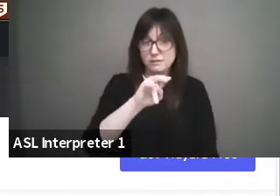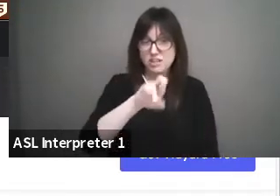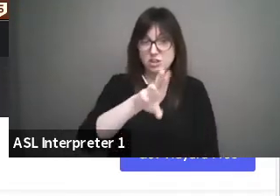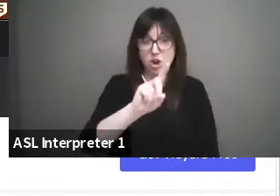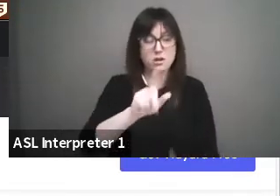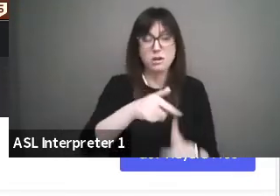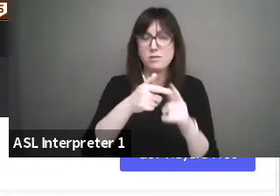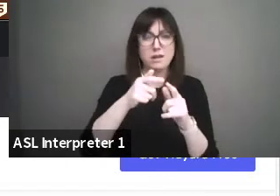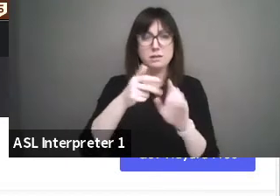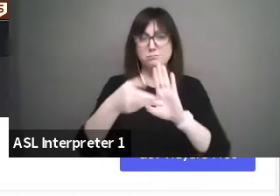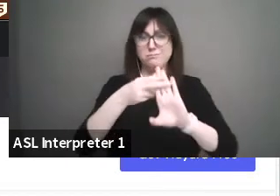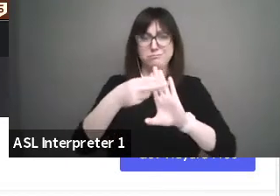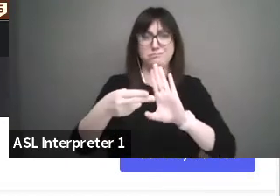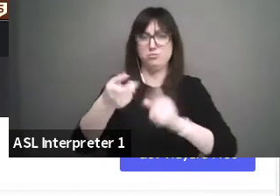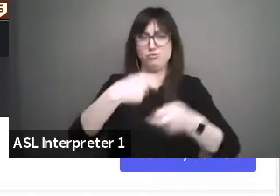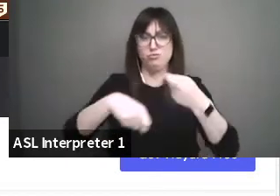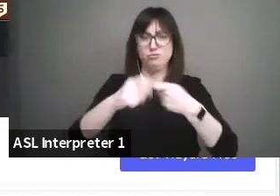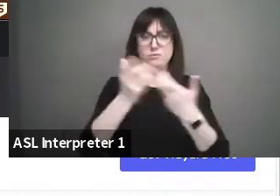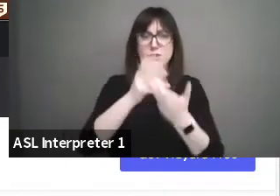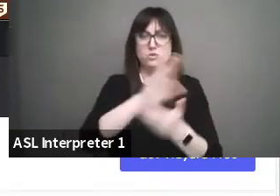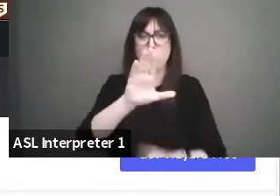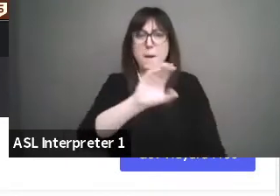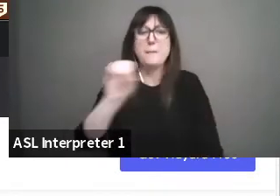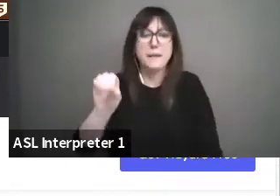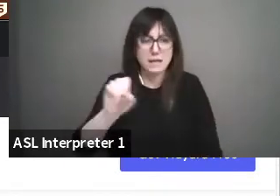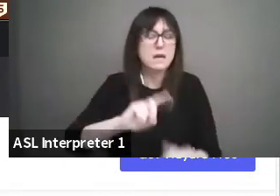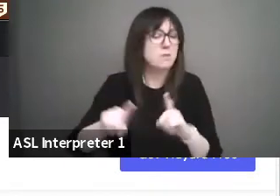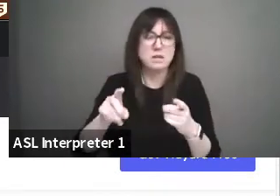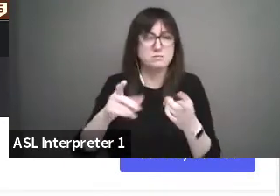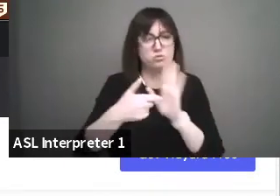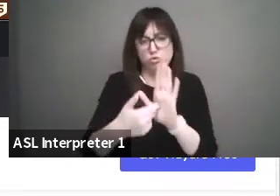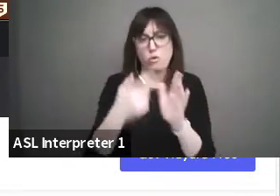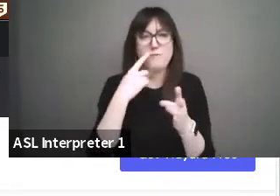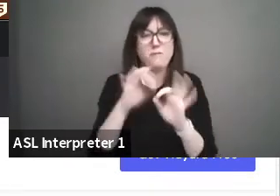to your company. But again, I'm only here to show you how we can get started today for free.